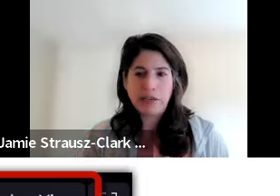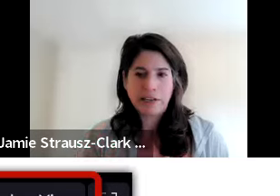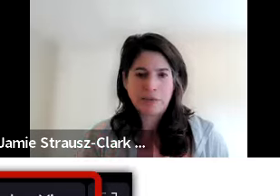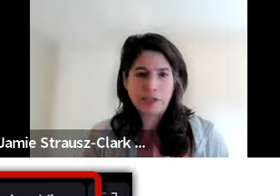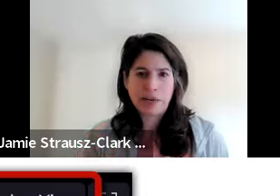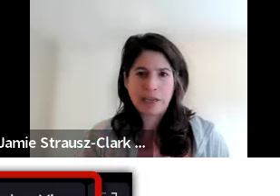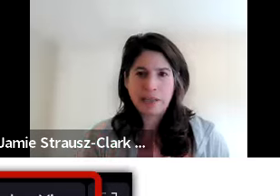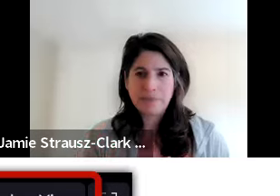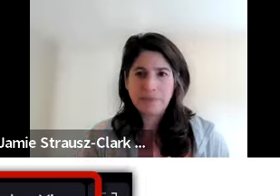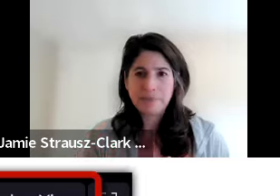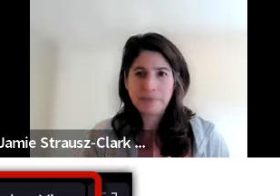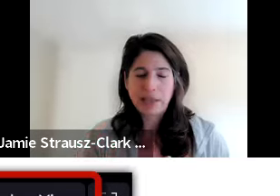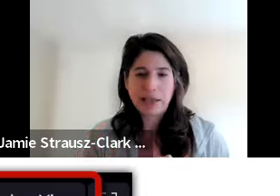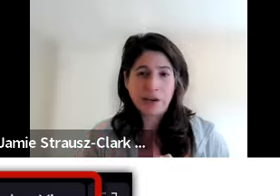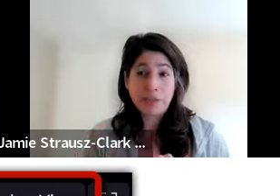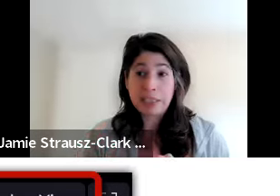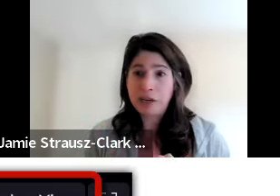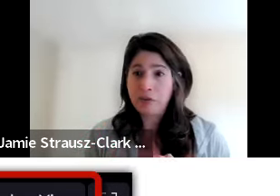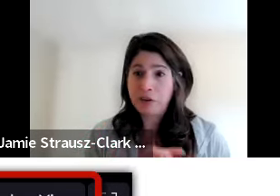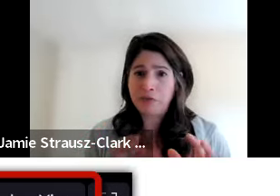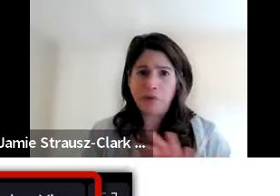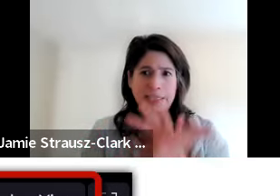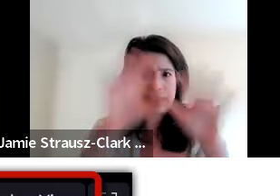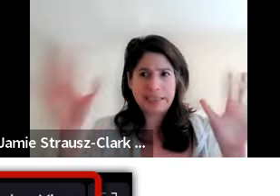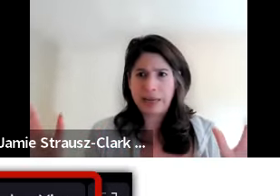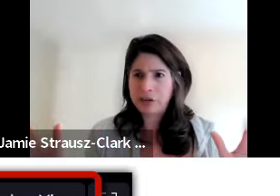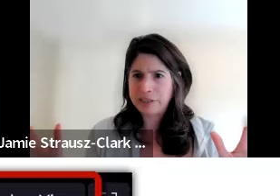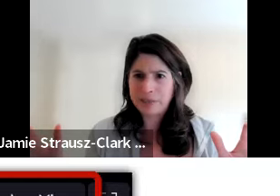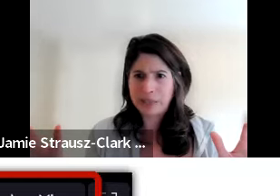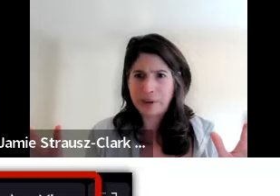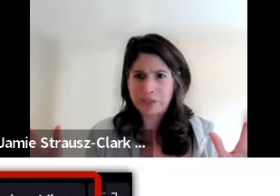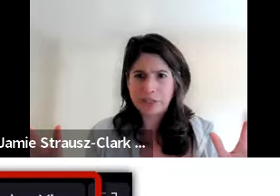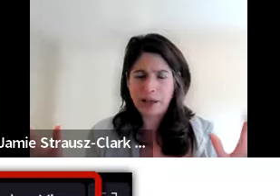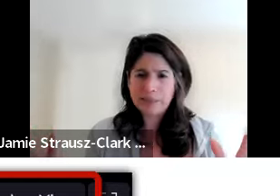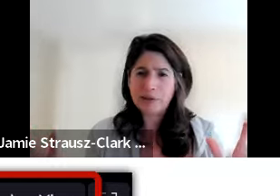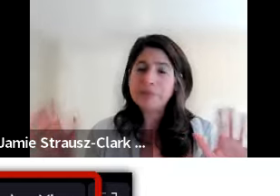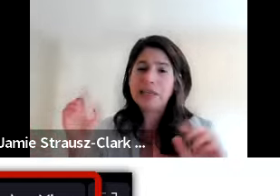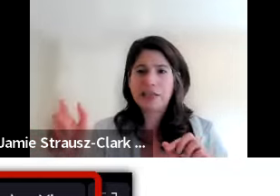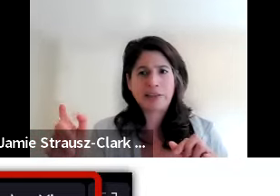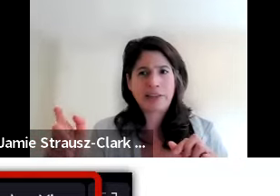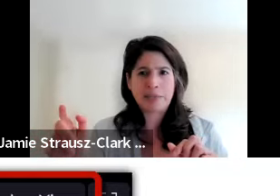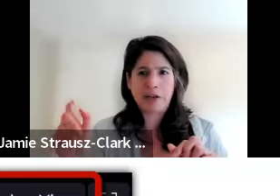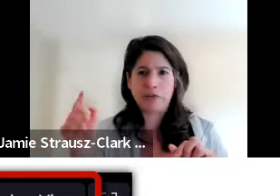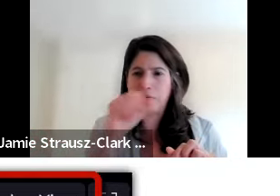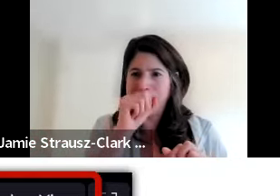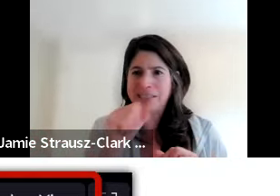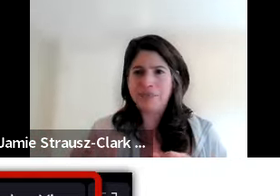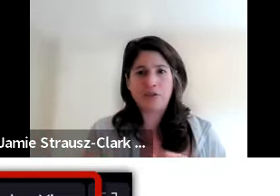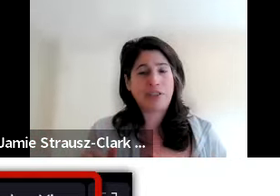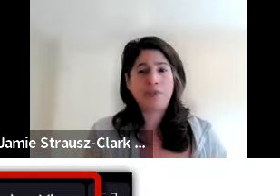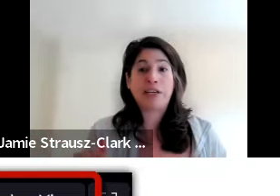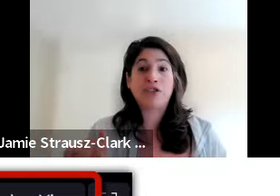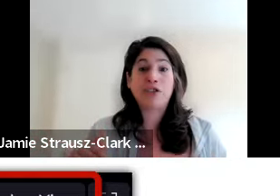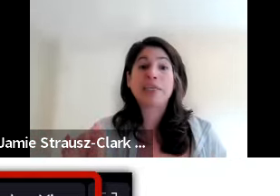you can advance one more time, Nicola. As always, speaker view, if you want to see as many CRIS committee members as possible, click on that speaker